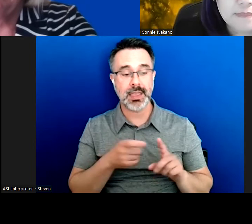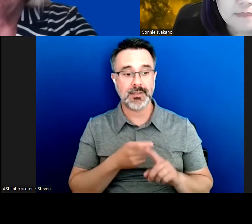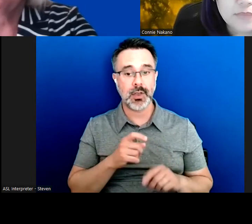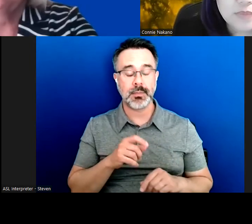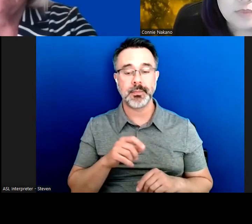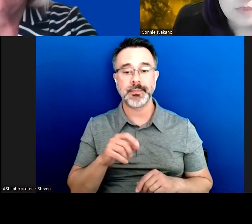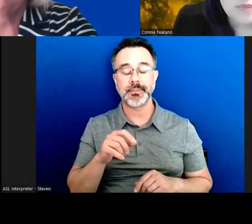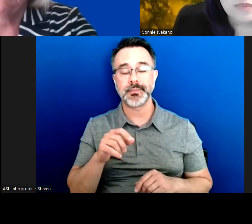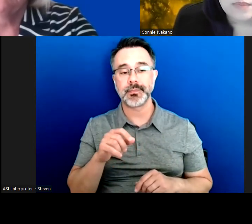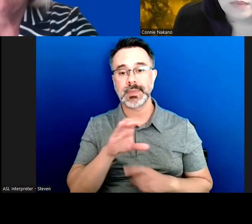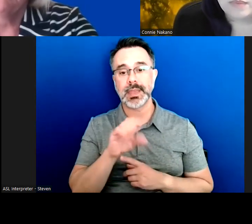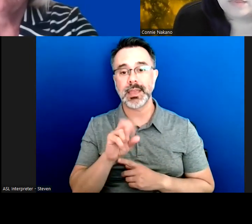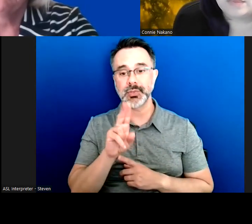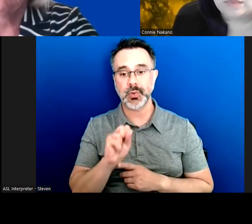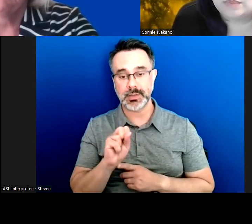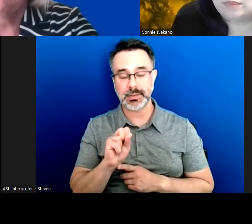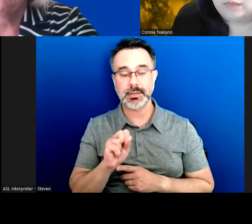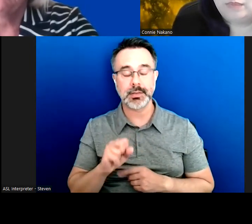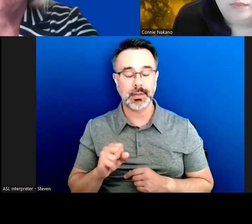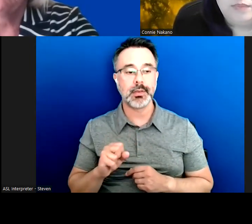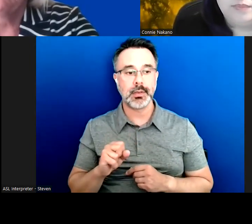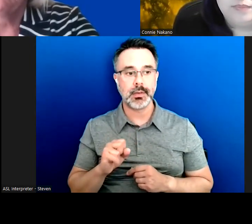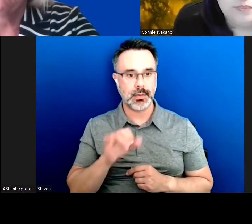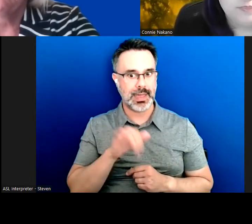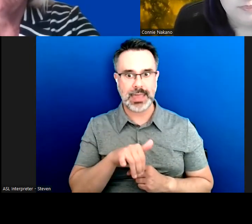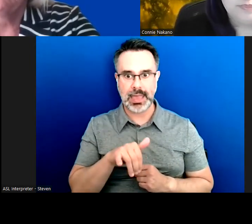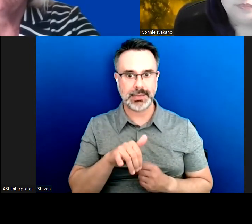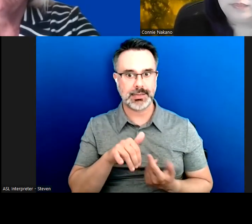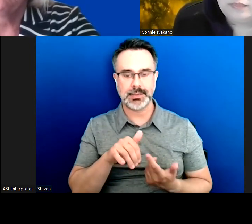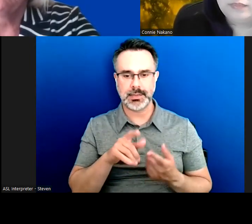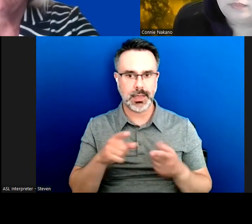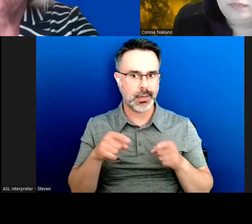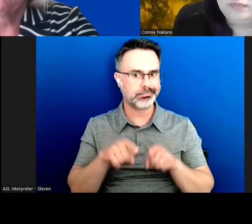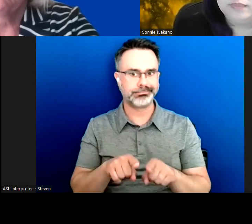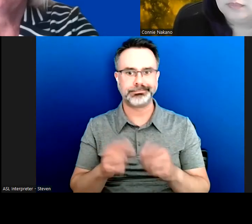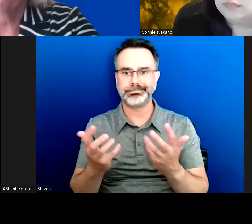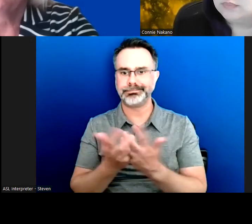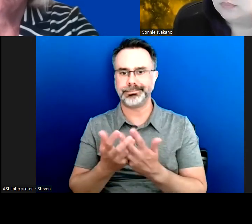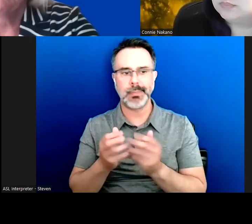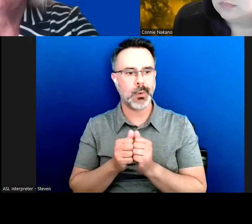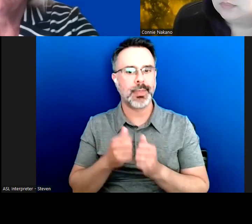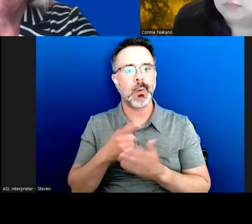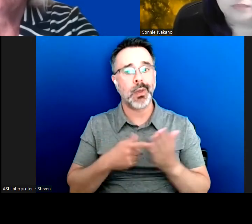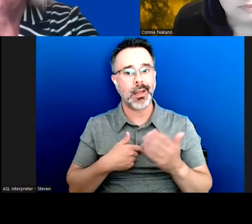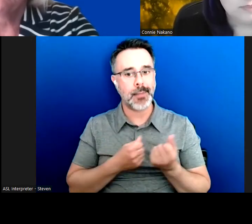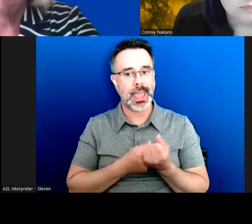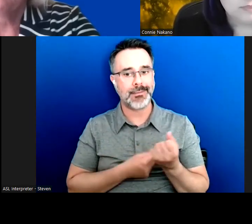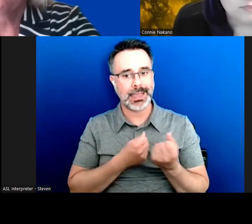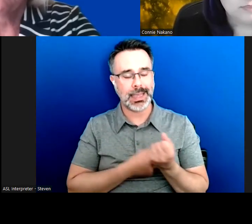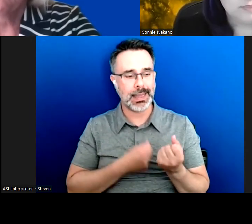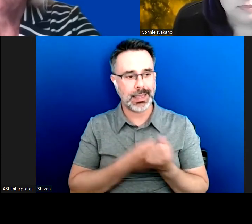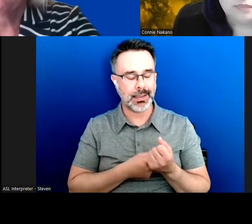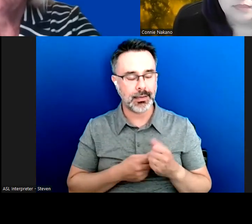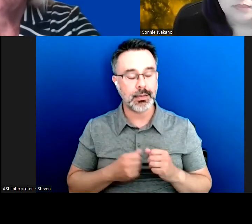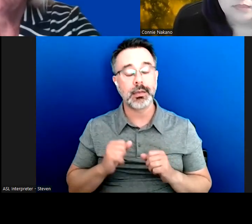State Sacramento, which is right exactly in line with what I'm advocating. But